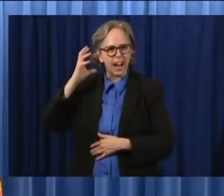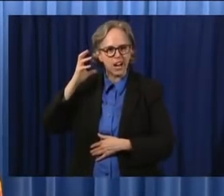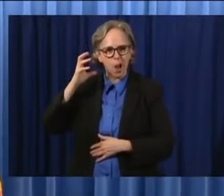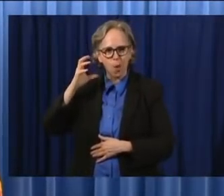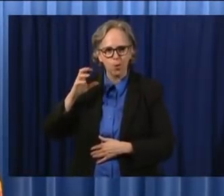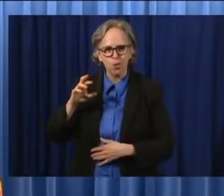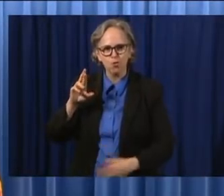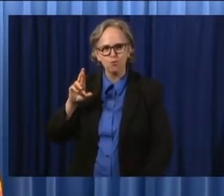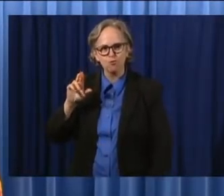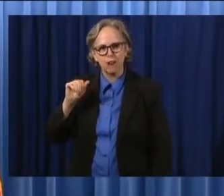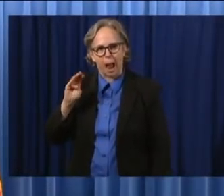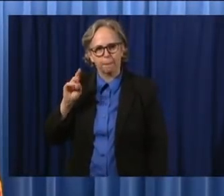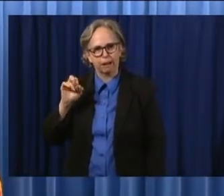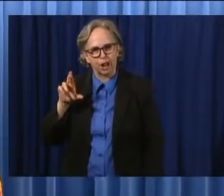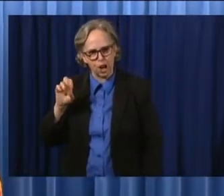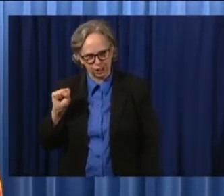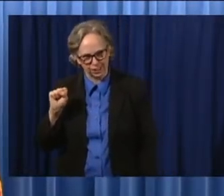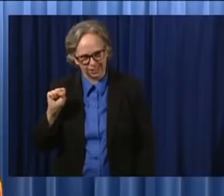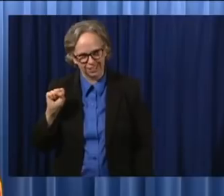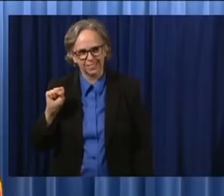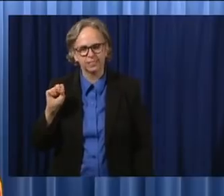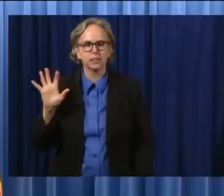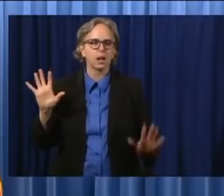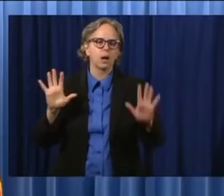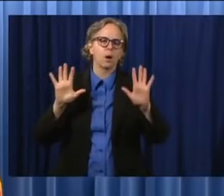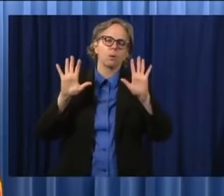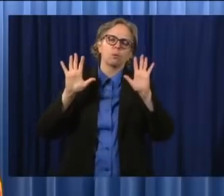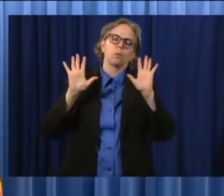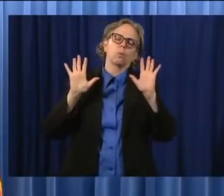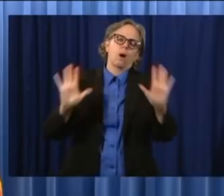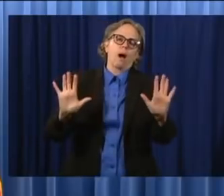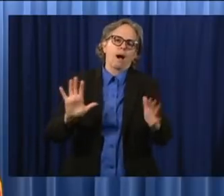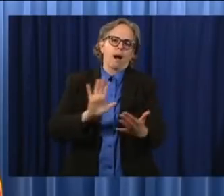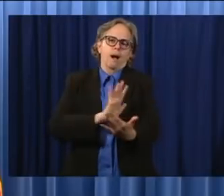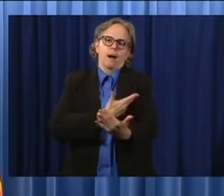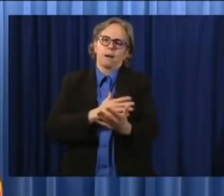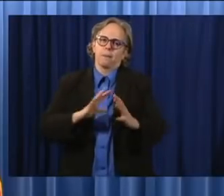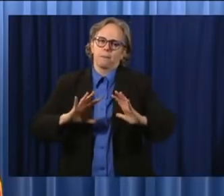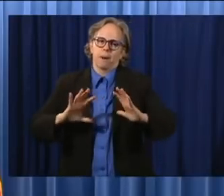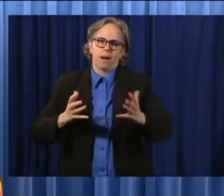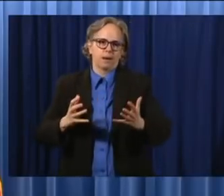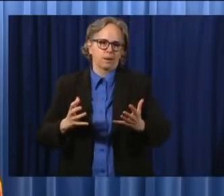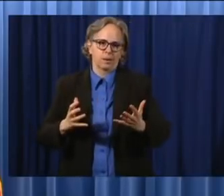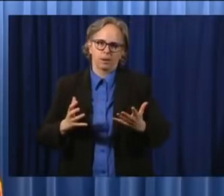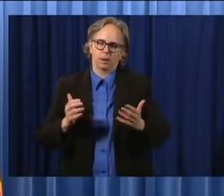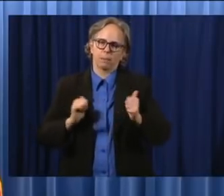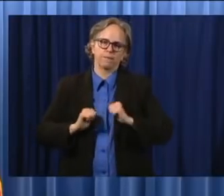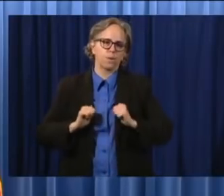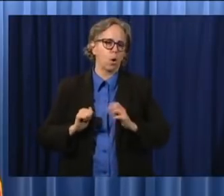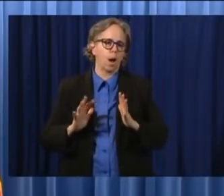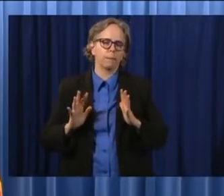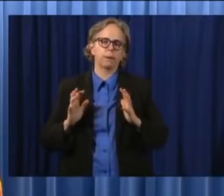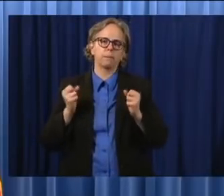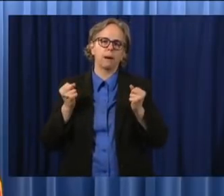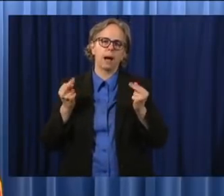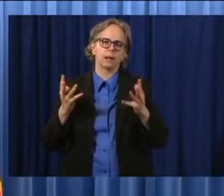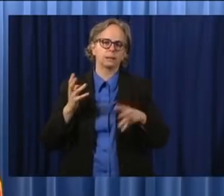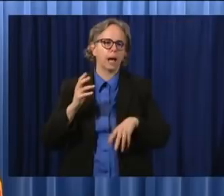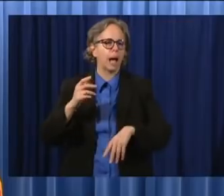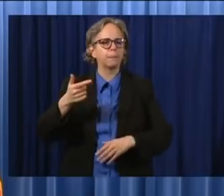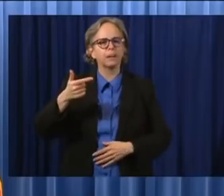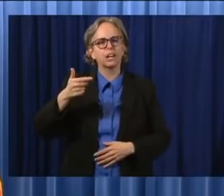They are a great band. They have a national following. They perform many times at the Grand Ole Opry. And they also